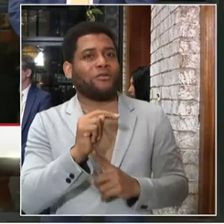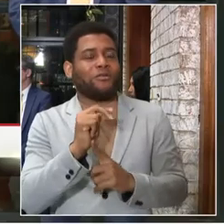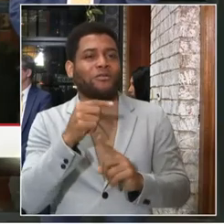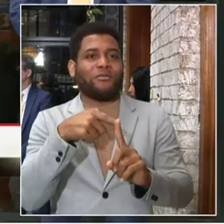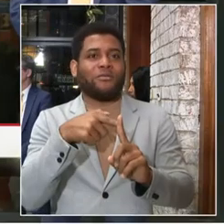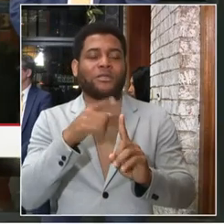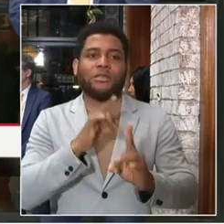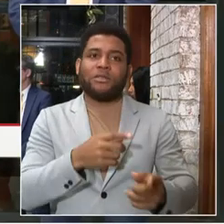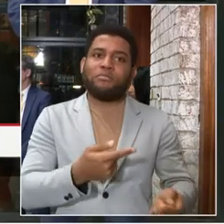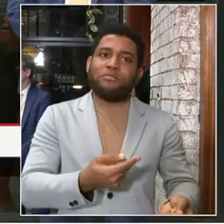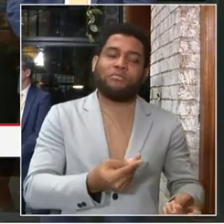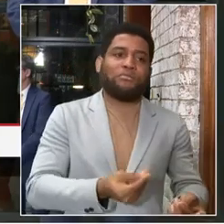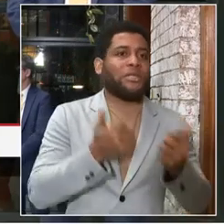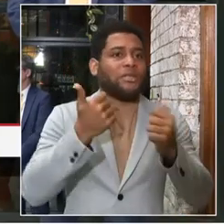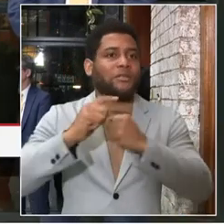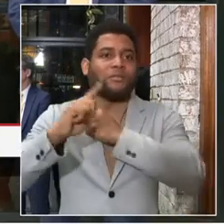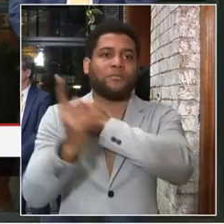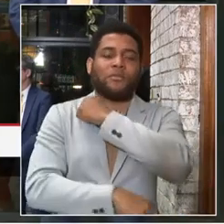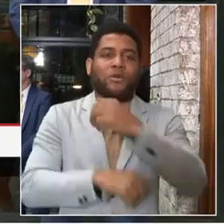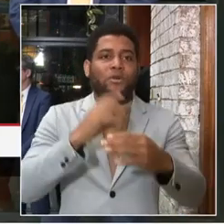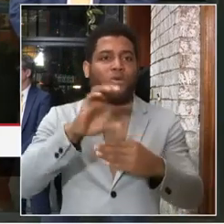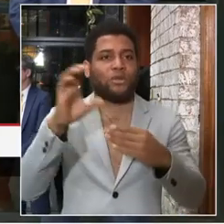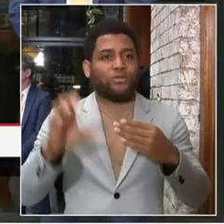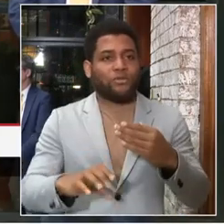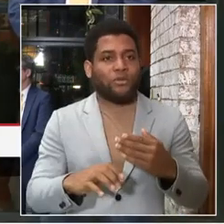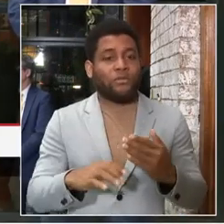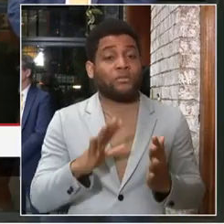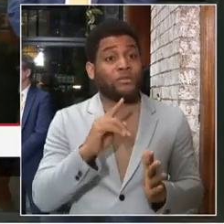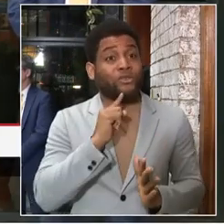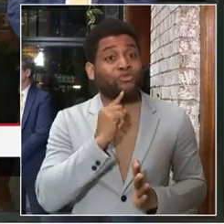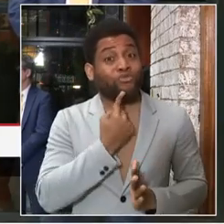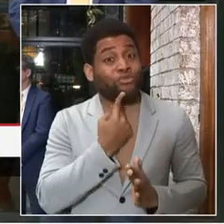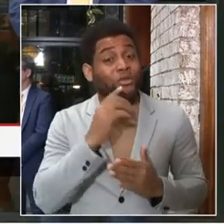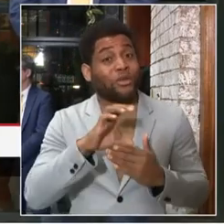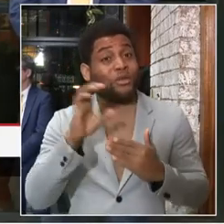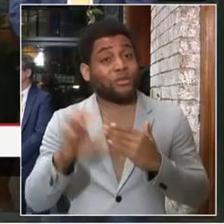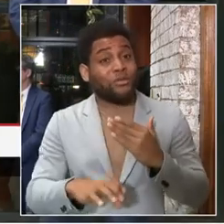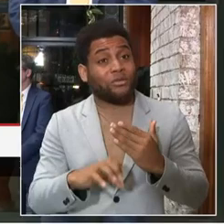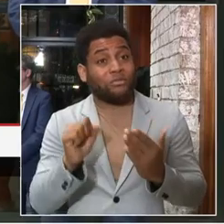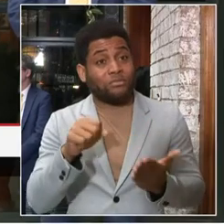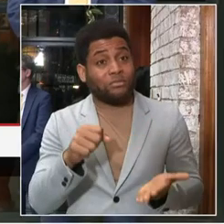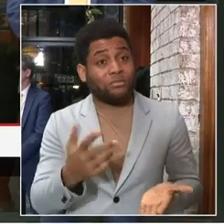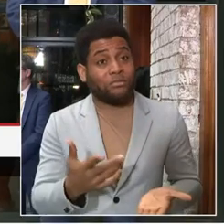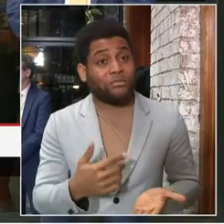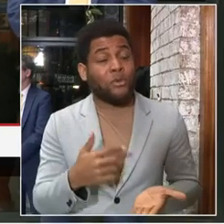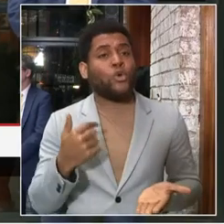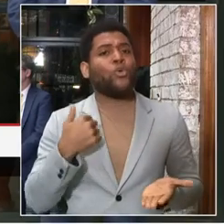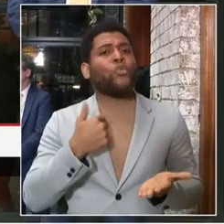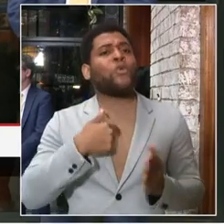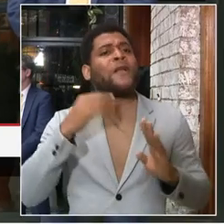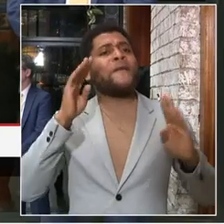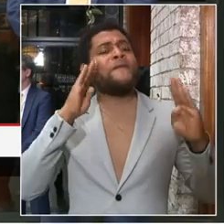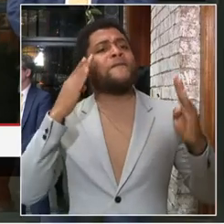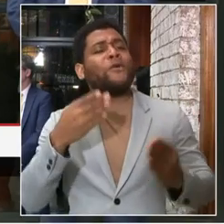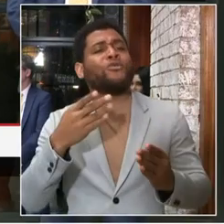consequences, and they're real consequences. And so we're very focused